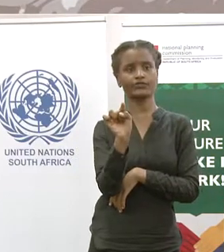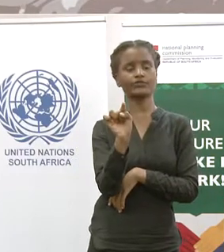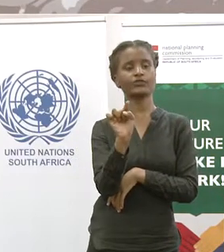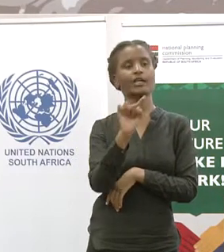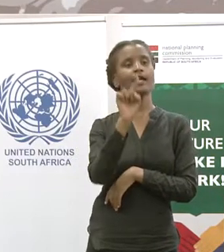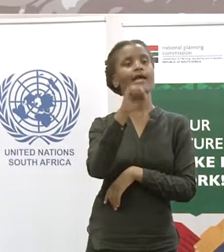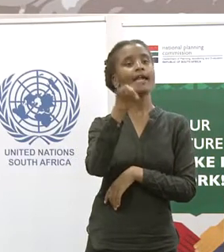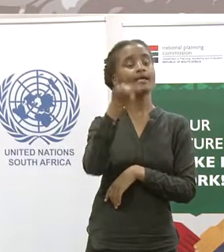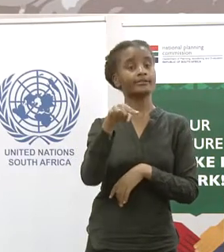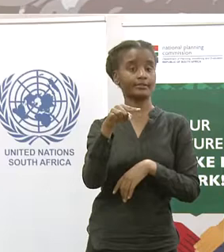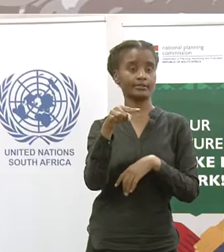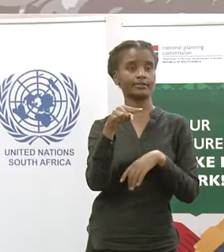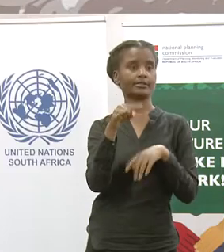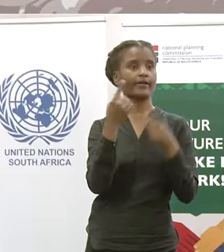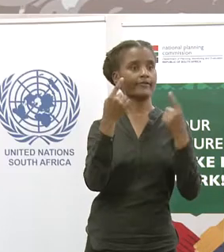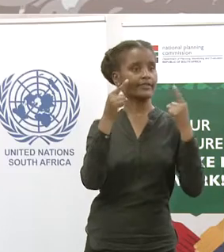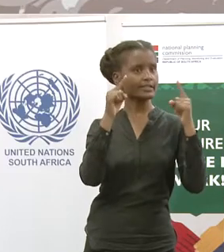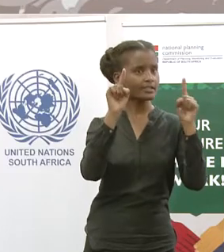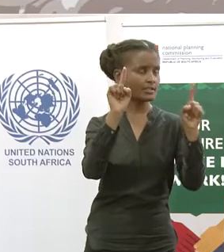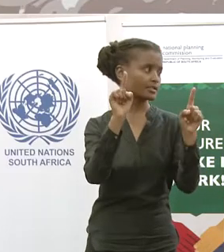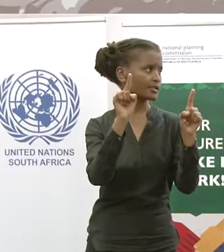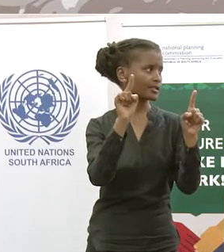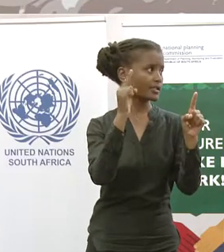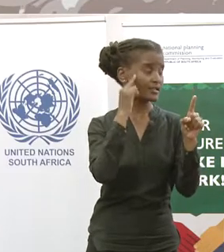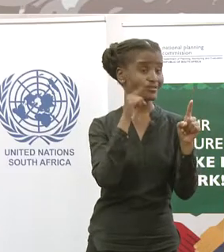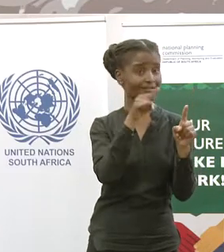W1-F1@WITSICT. That is the password for those of you who want to access